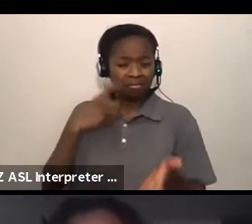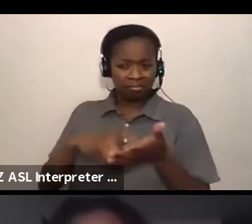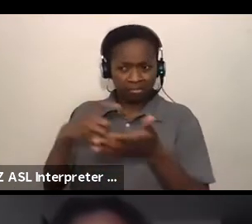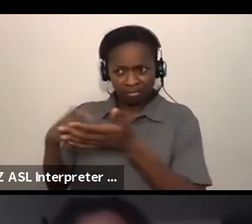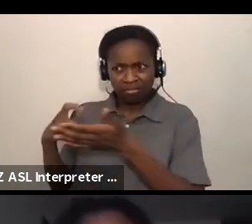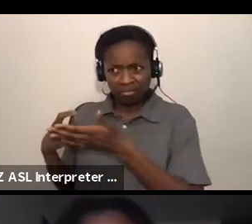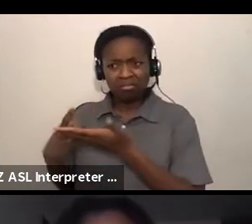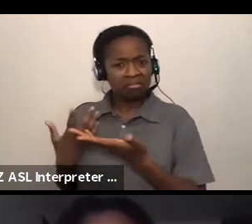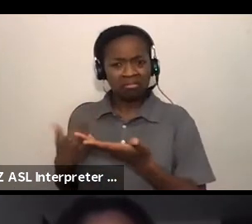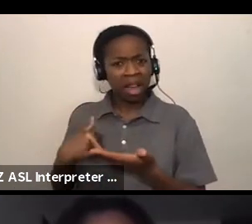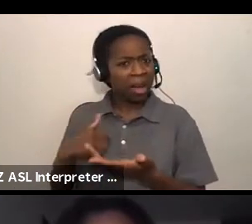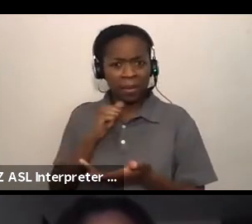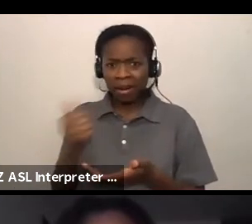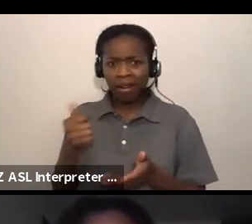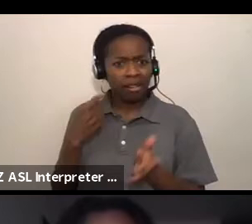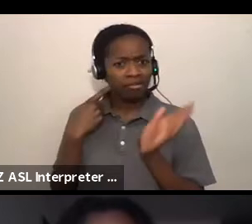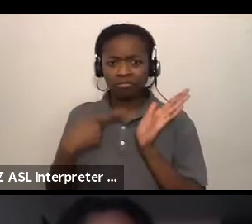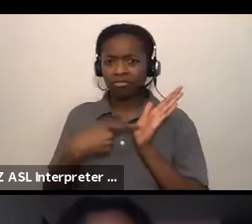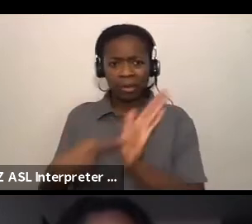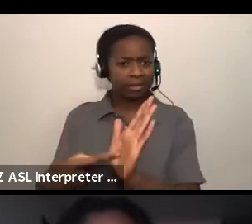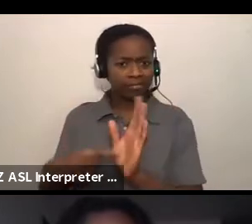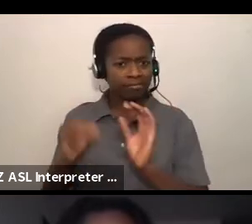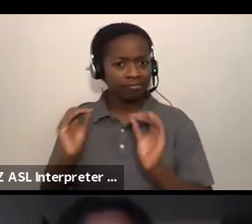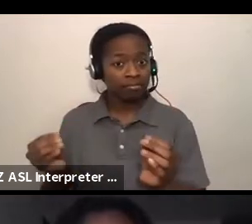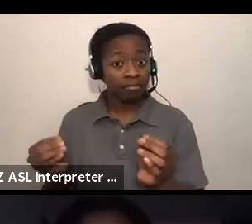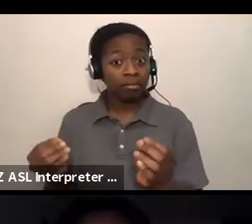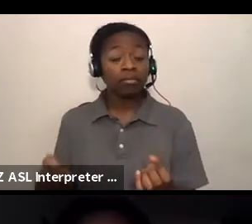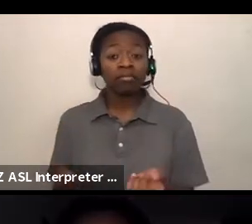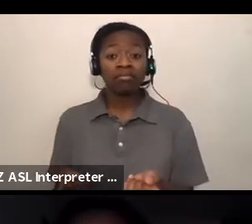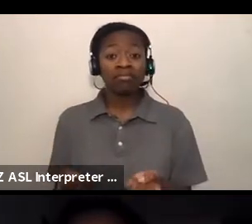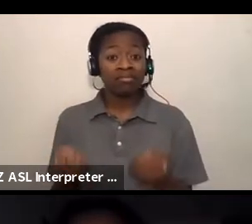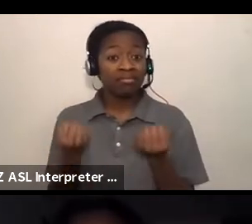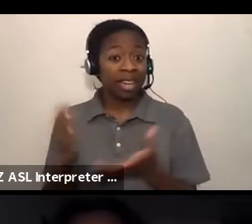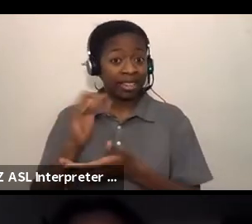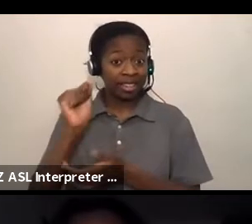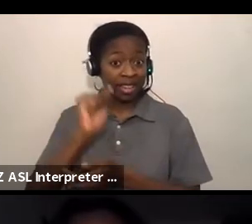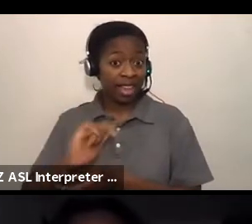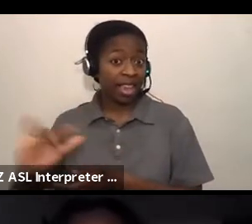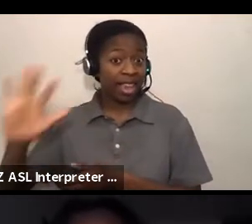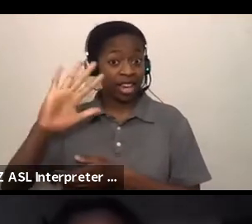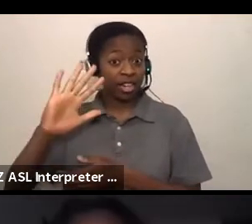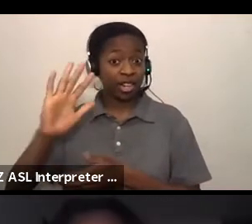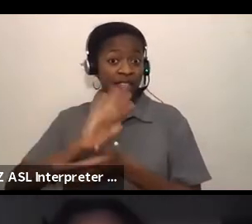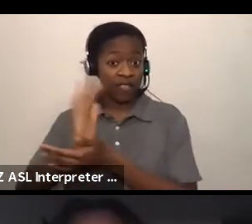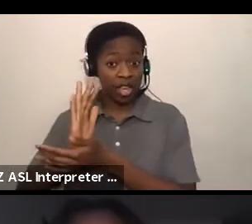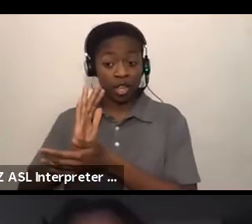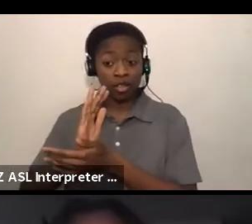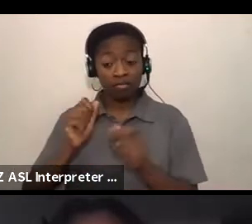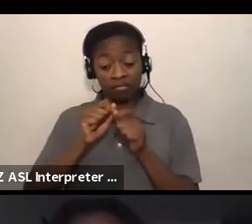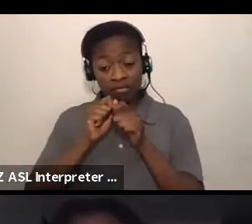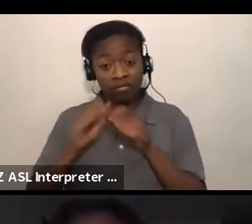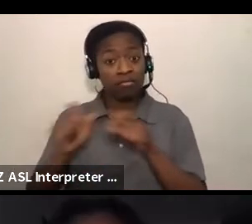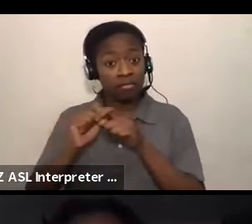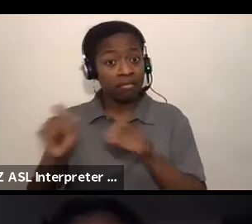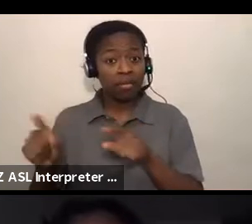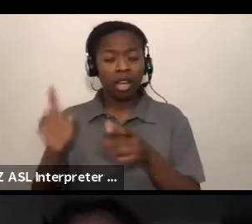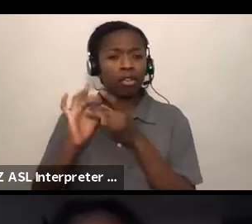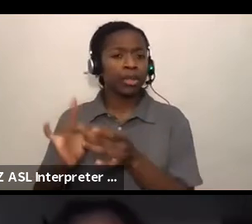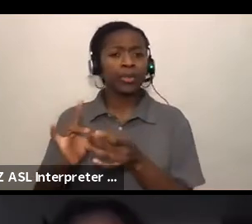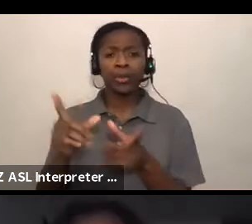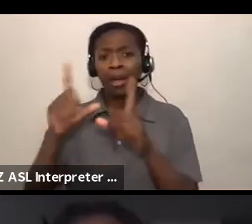of the Asian American plays that had been developed or already were available were mostly East Asian, Chinese. They were about Chinese Americans. They were about